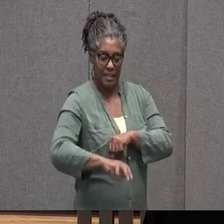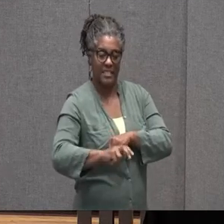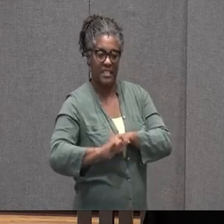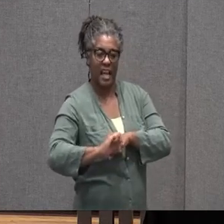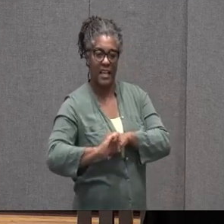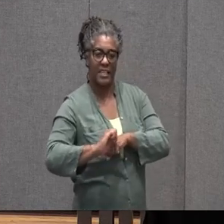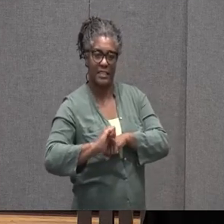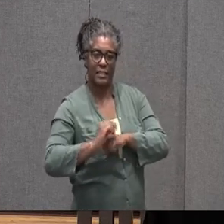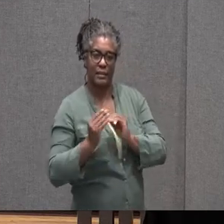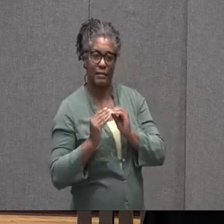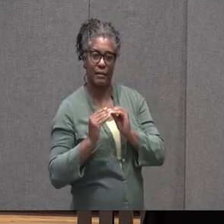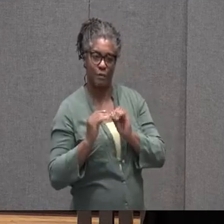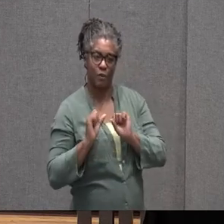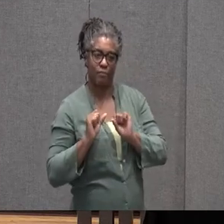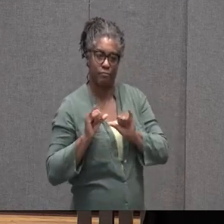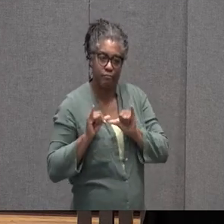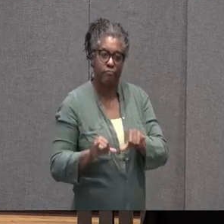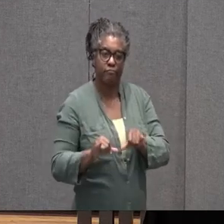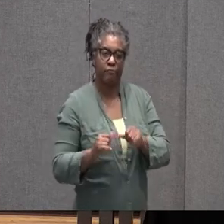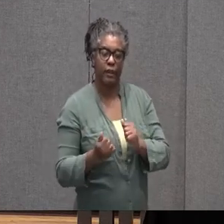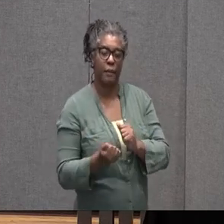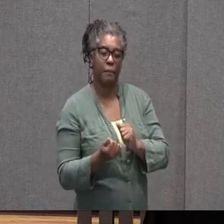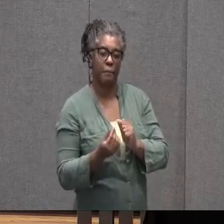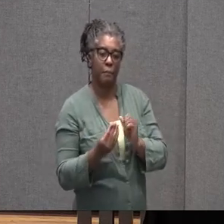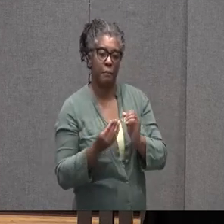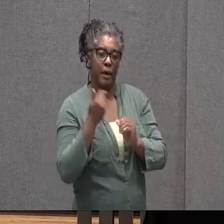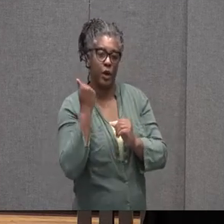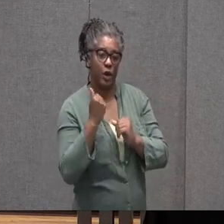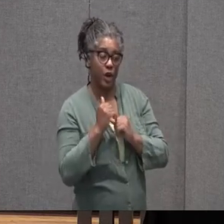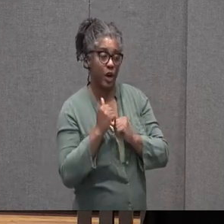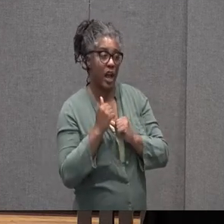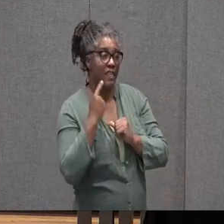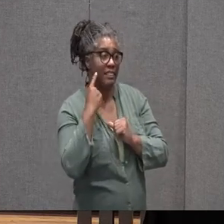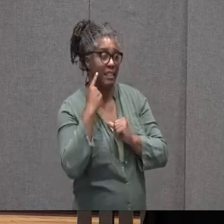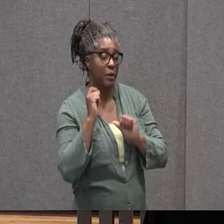I was thinking we could use this as our garden.